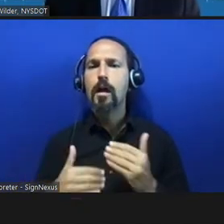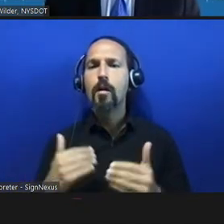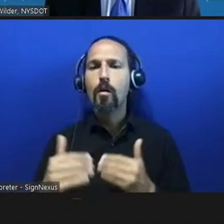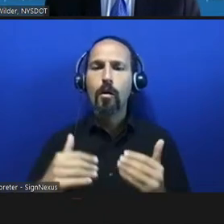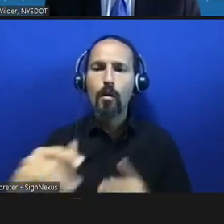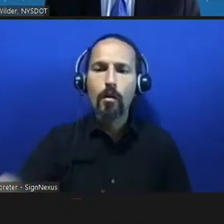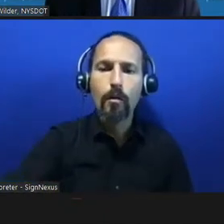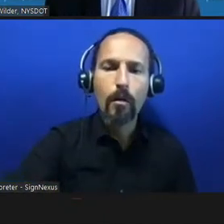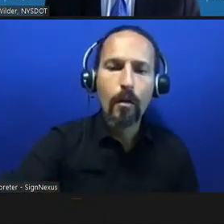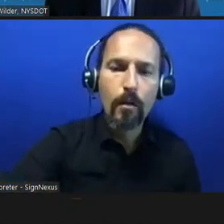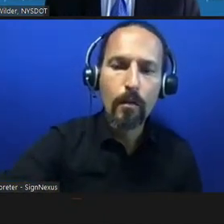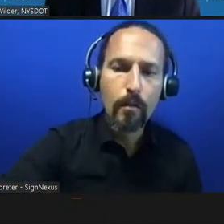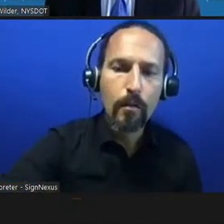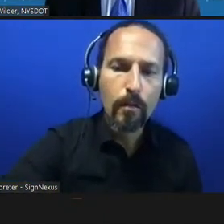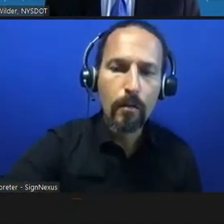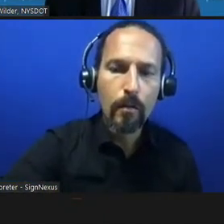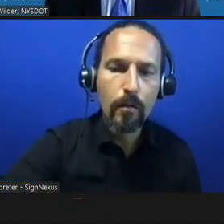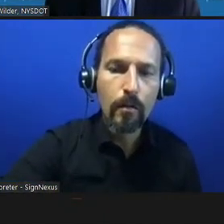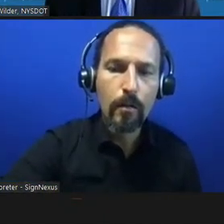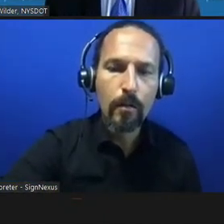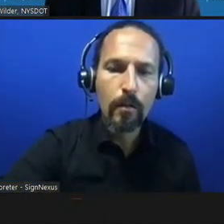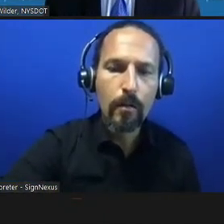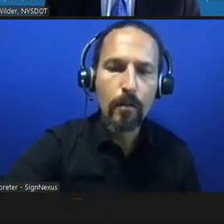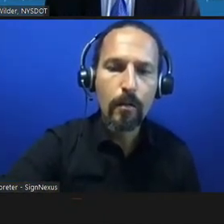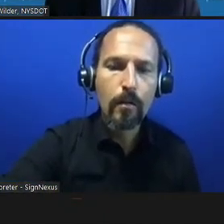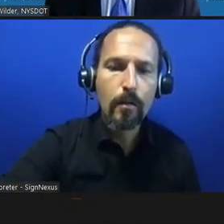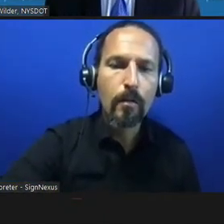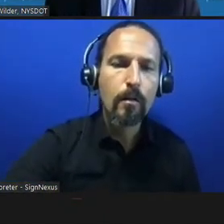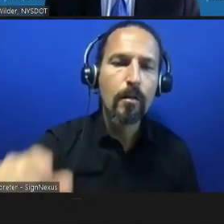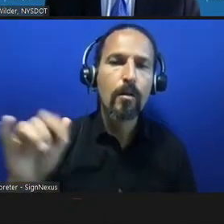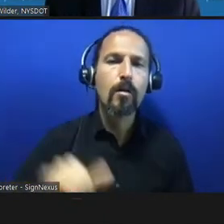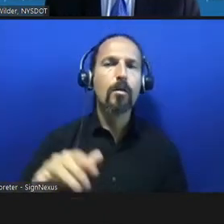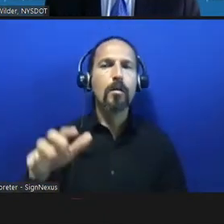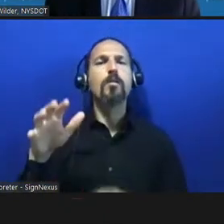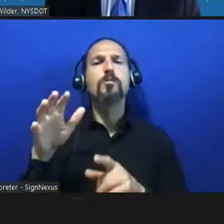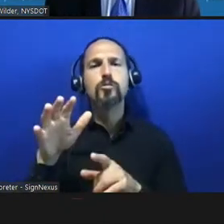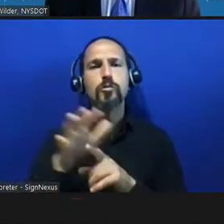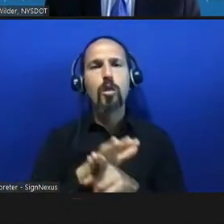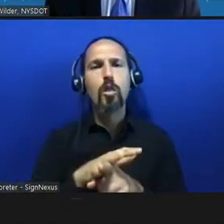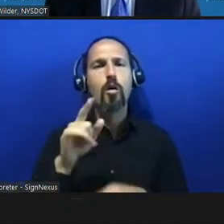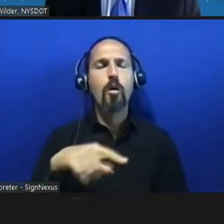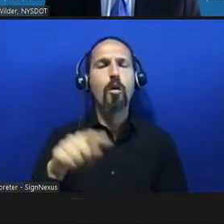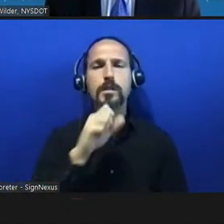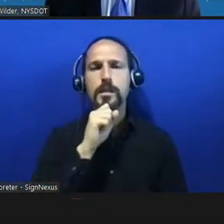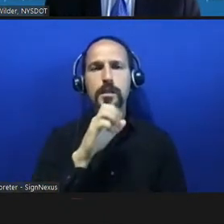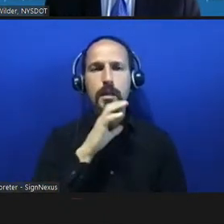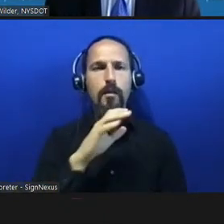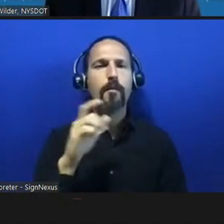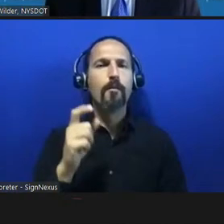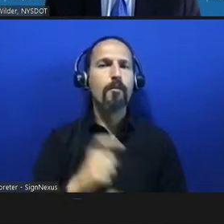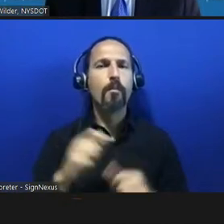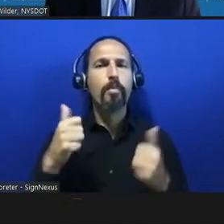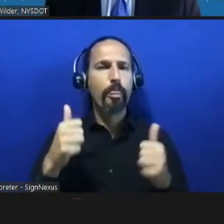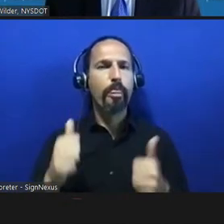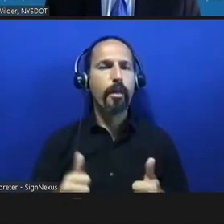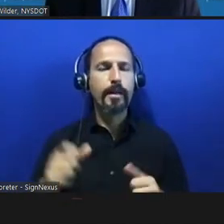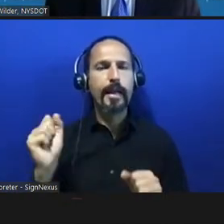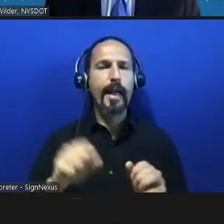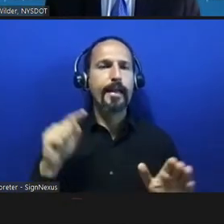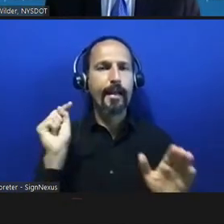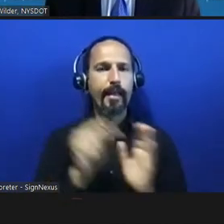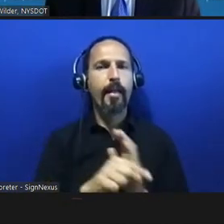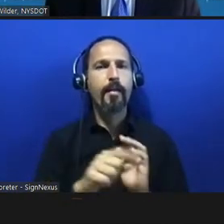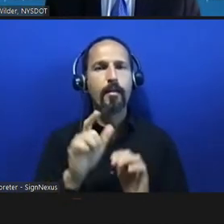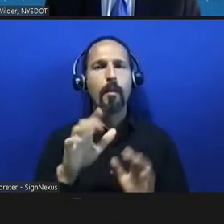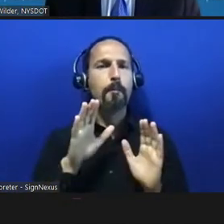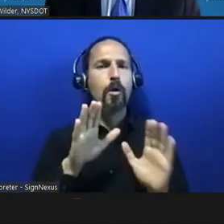oh frail elderly New Yorkers with brittle Bones from osteoporosis can be killed by being